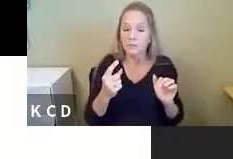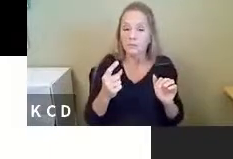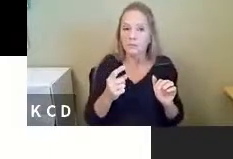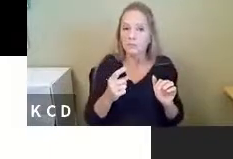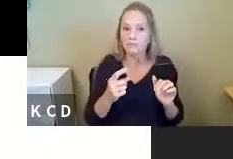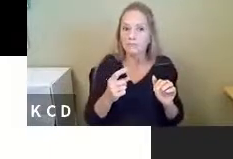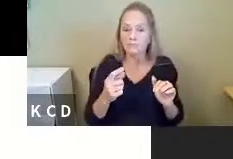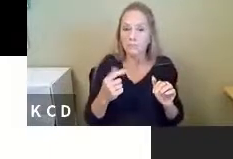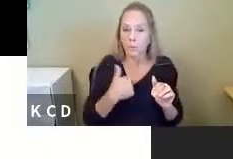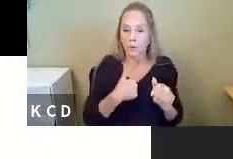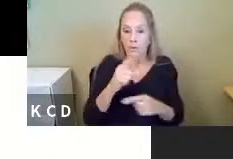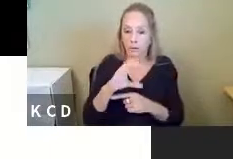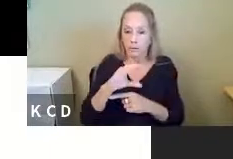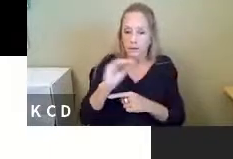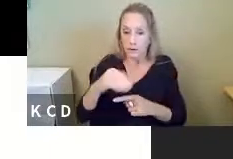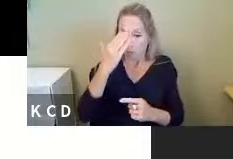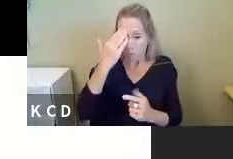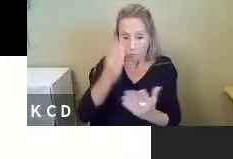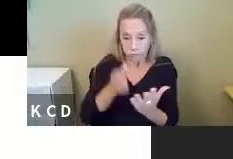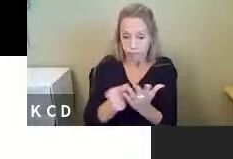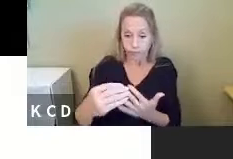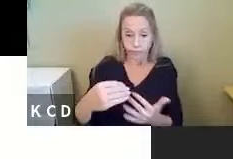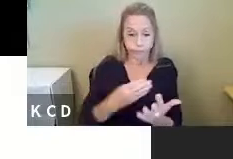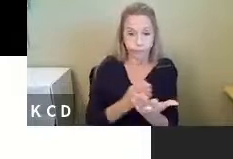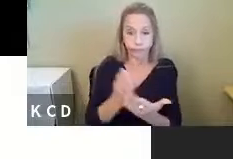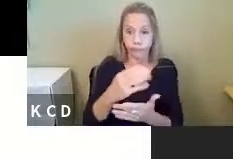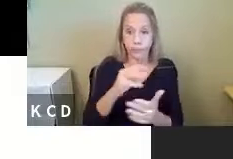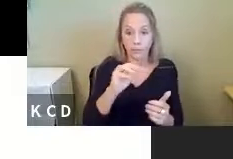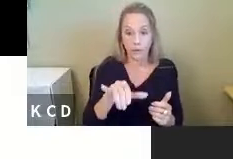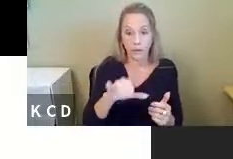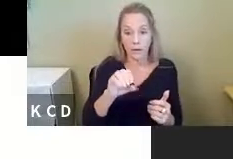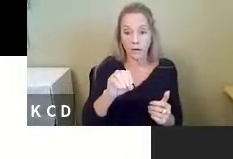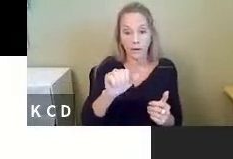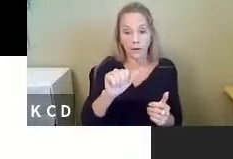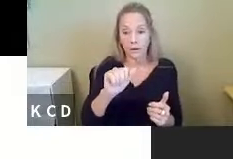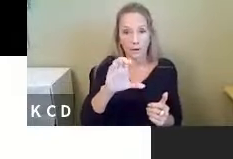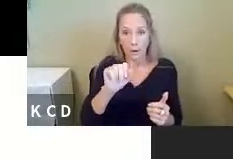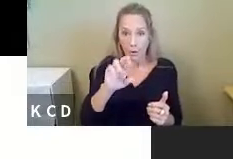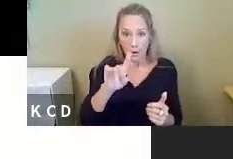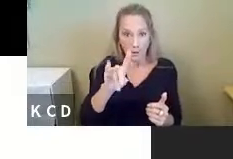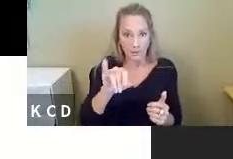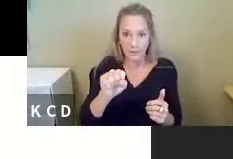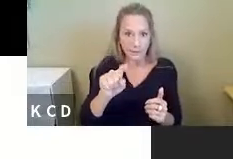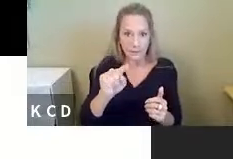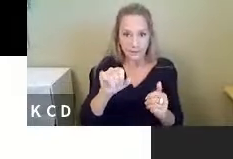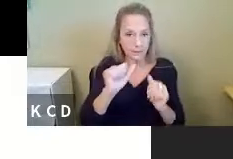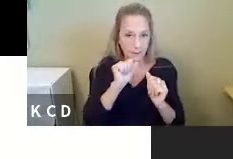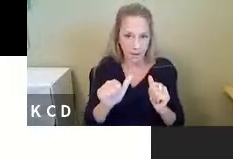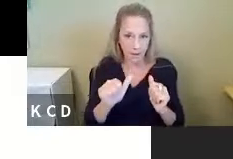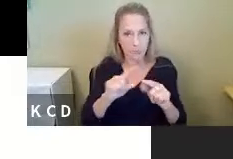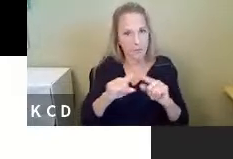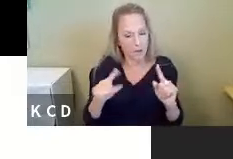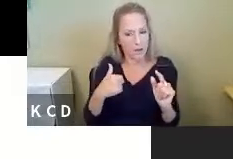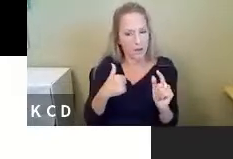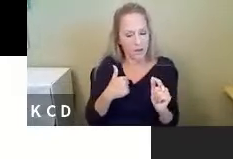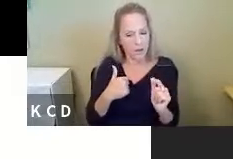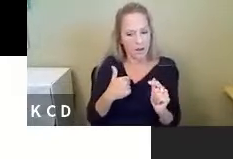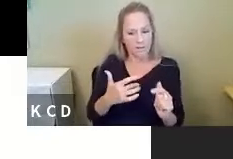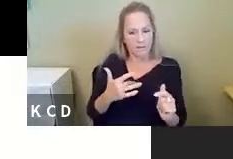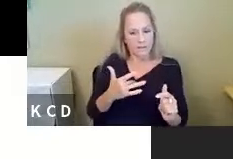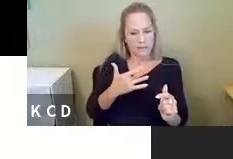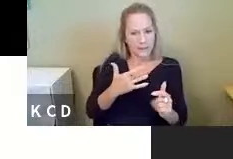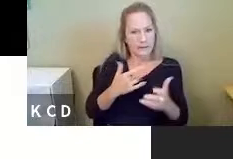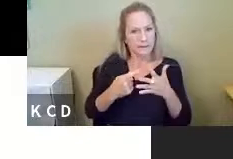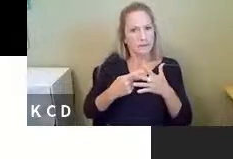well understood. So this is not intended to scare, but what it is intended to do is I'm sensing more and more that there's this